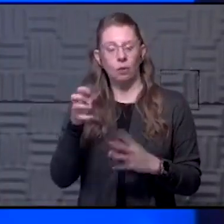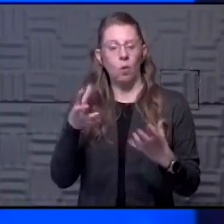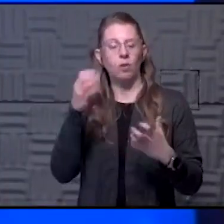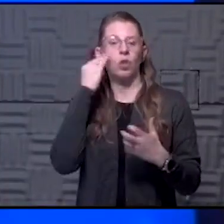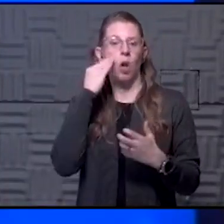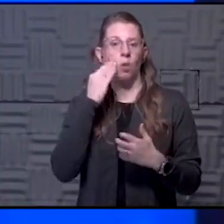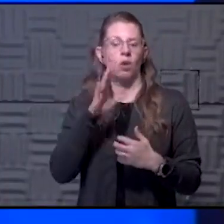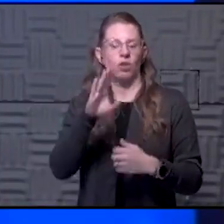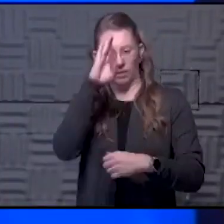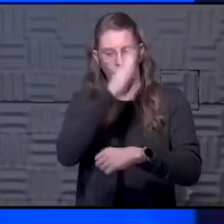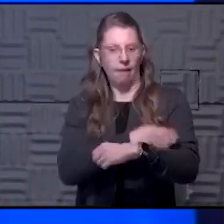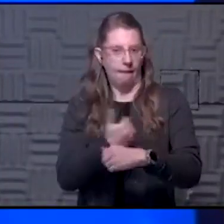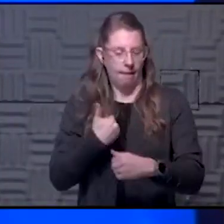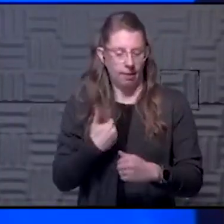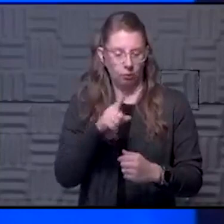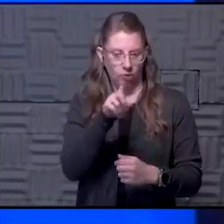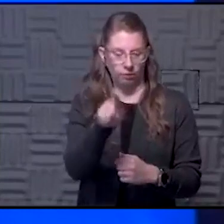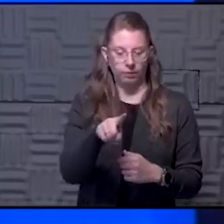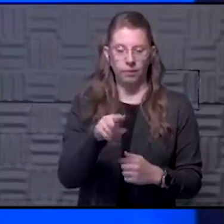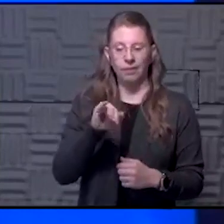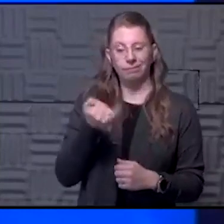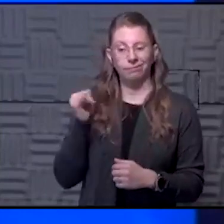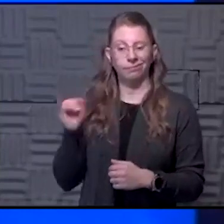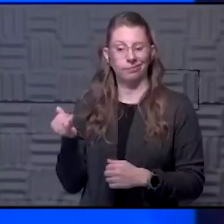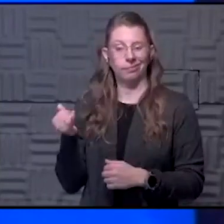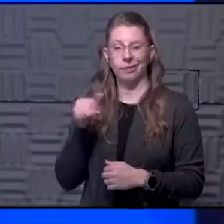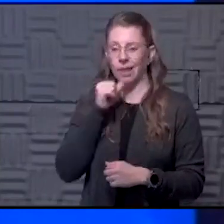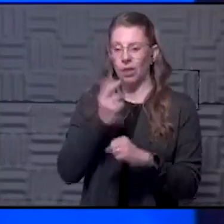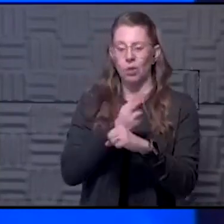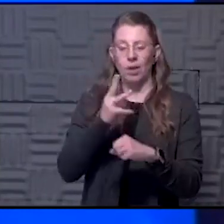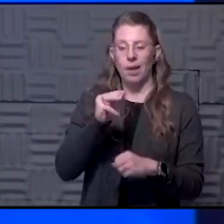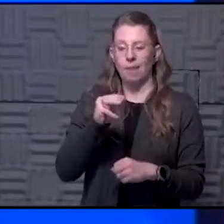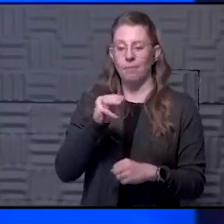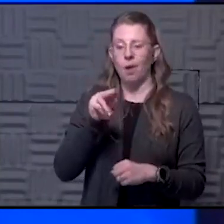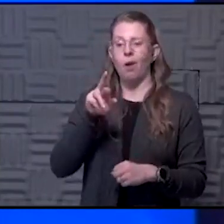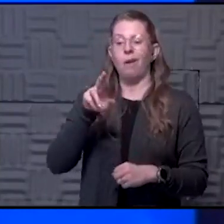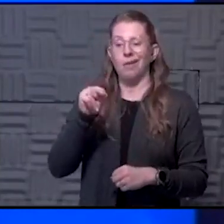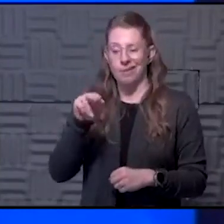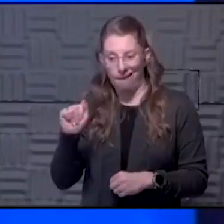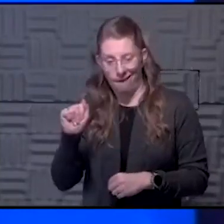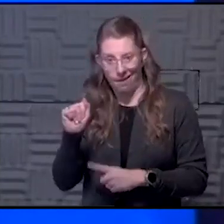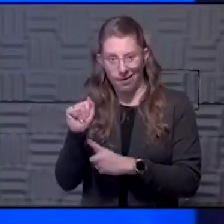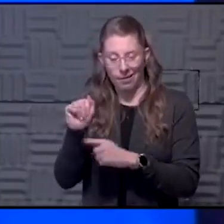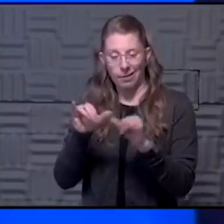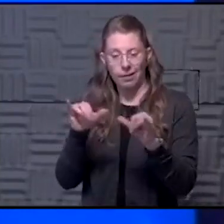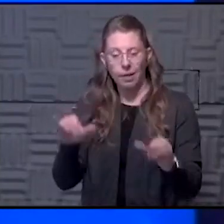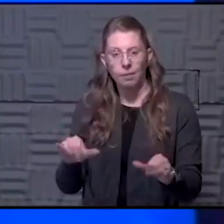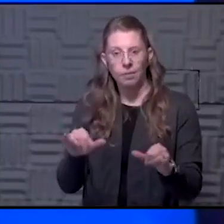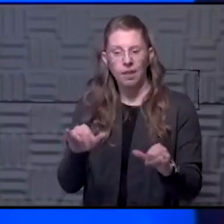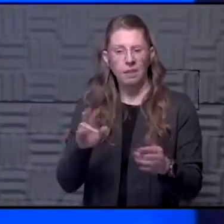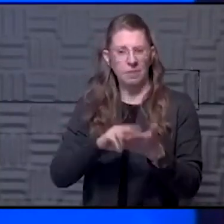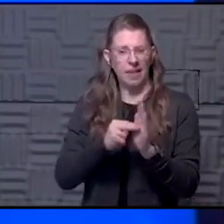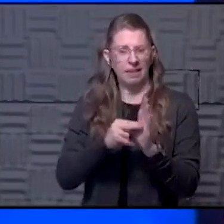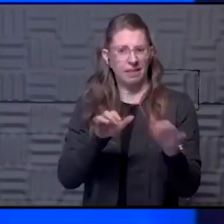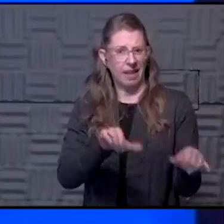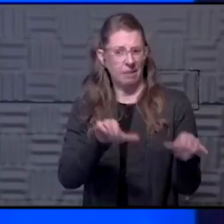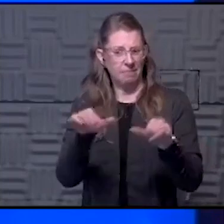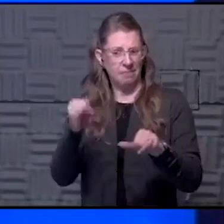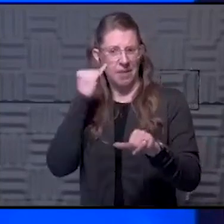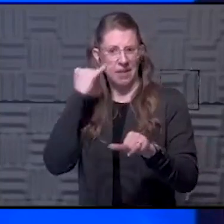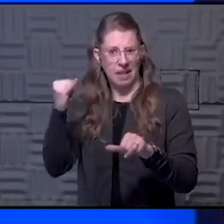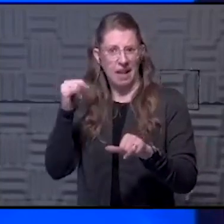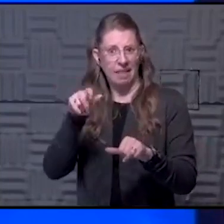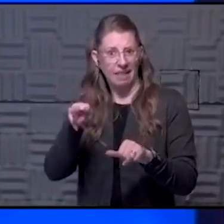had, since the Johnson & Johnson vaccine is not using the mRNA delivery system, is it like most vaccines where a